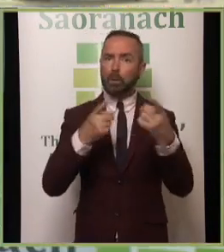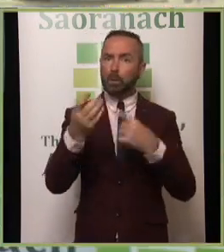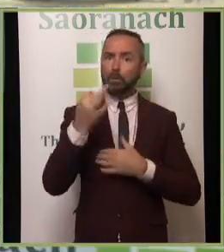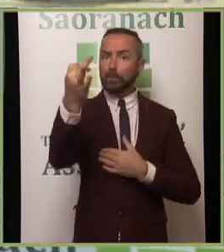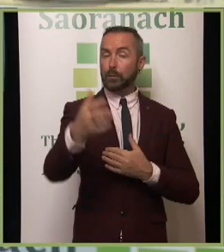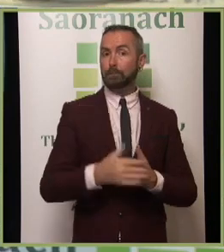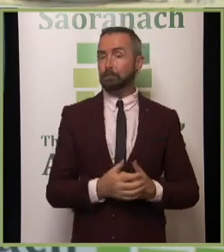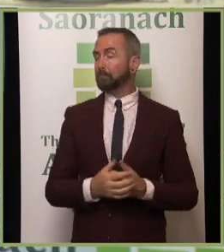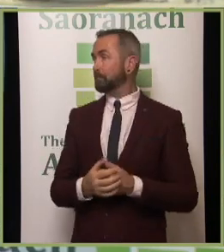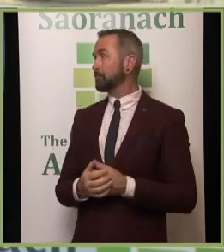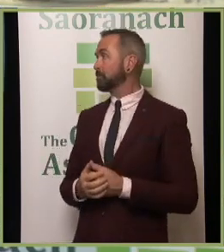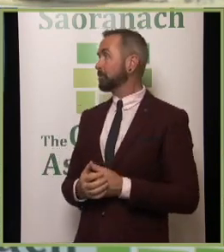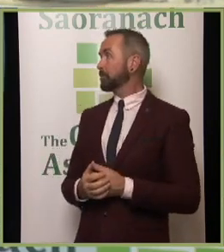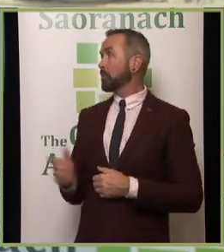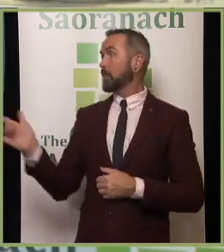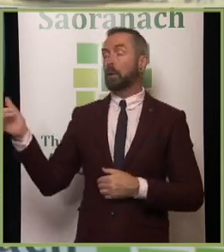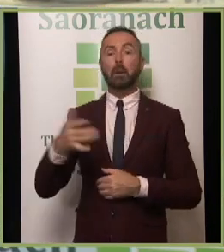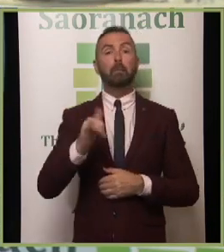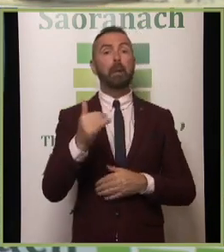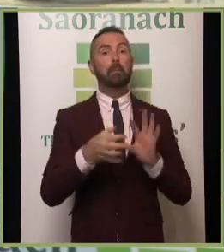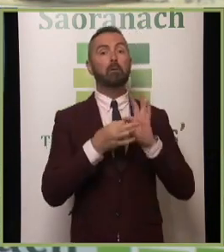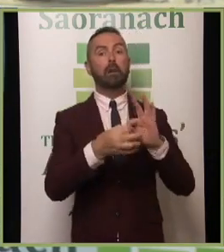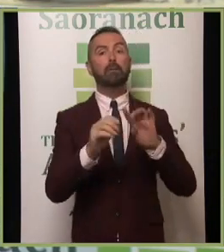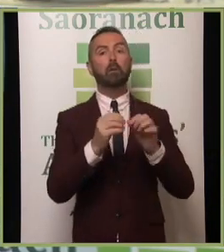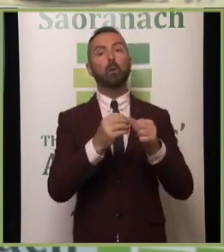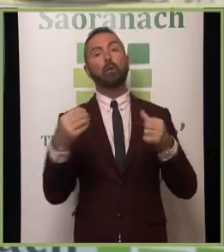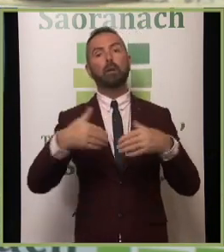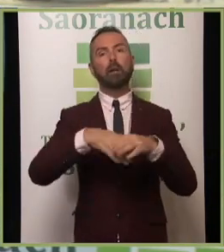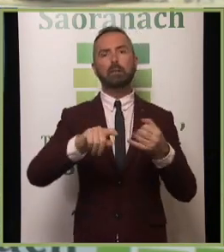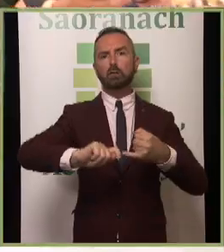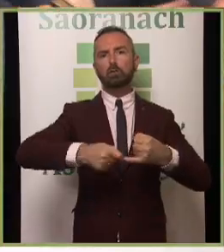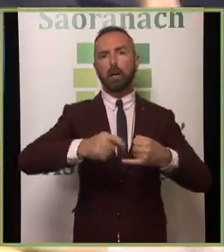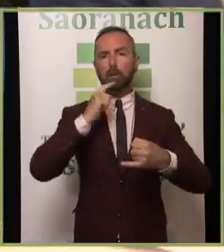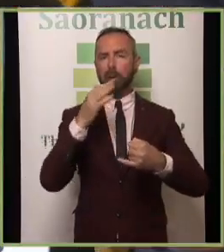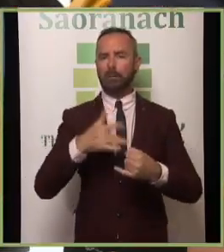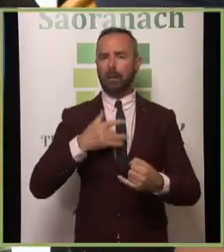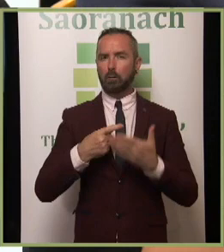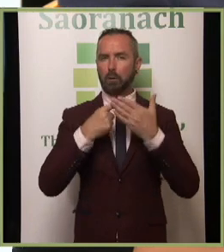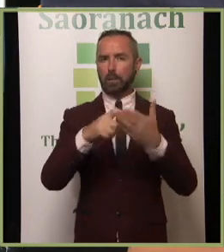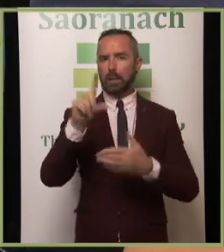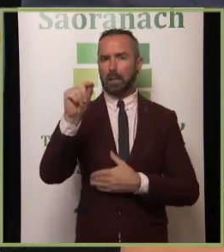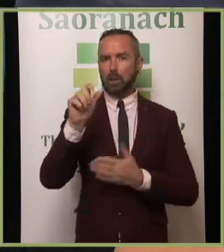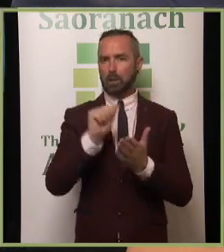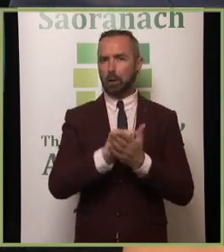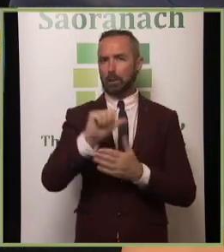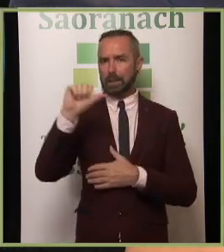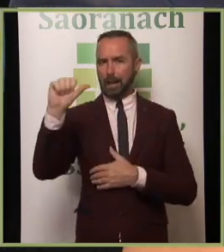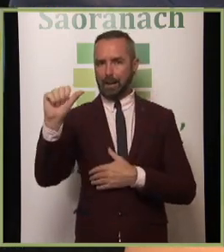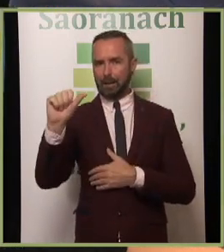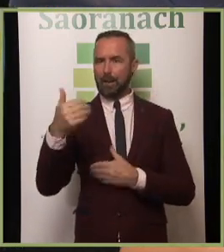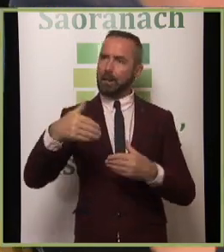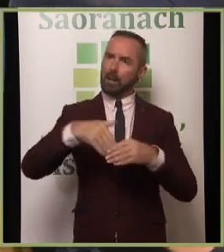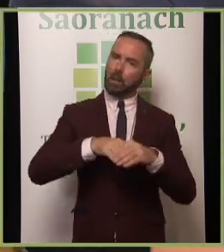future. Again, it might be relevant in other contexts to trial, but I think our recommendation 20 in document A incorporates the